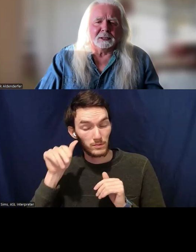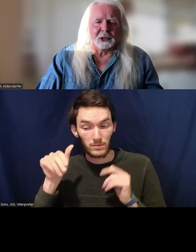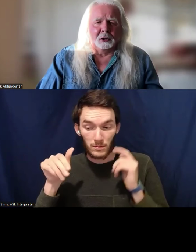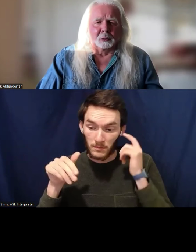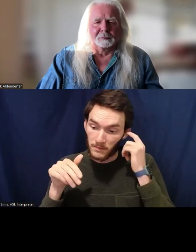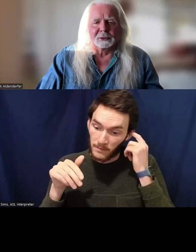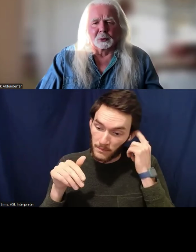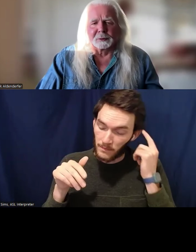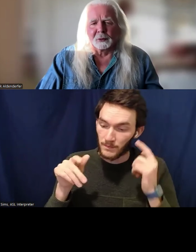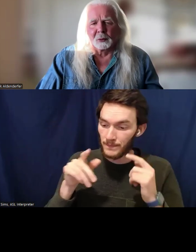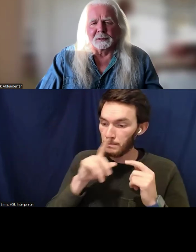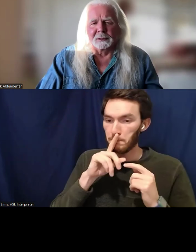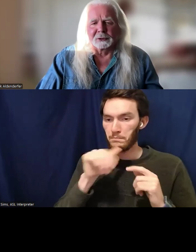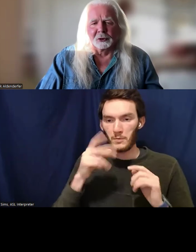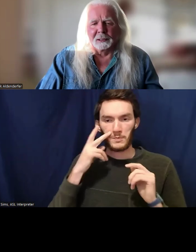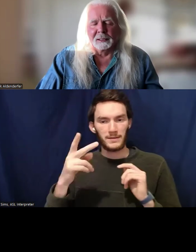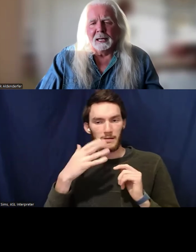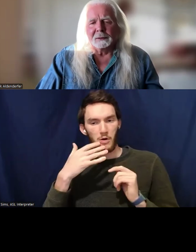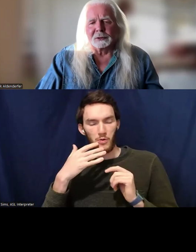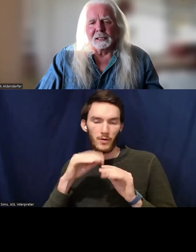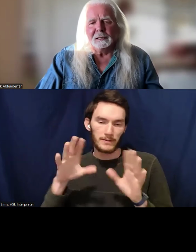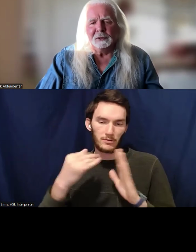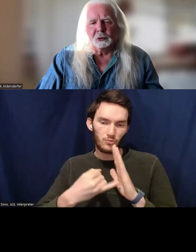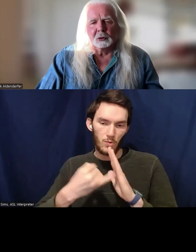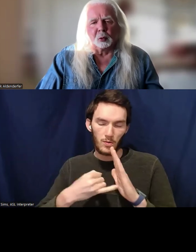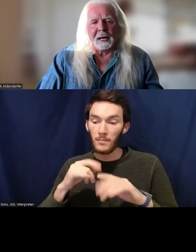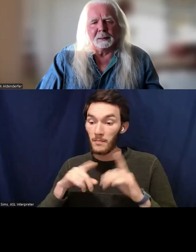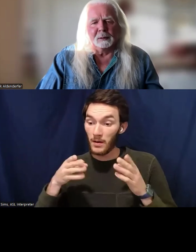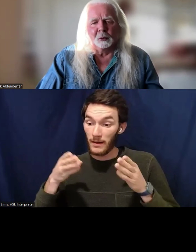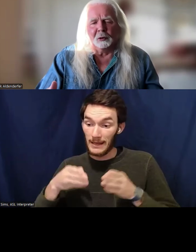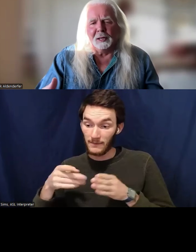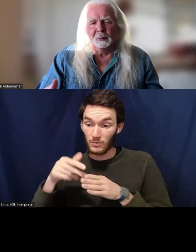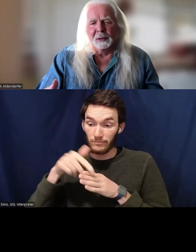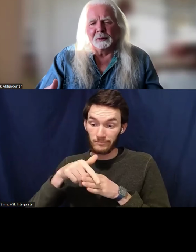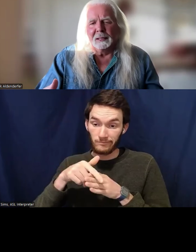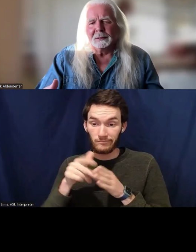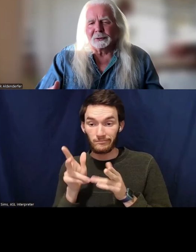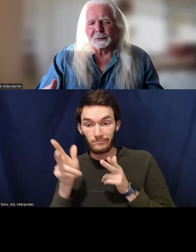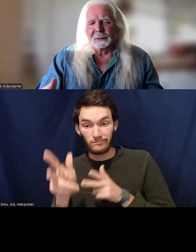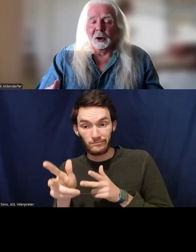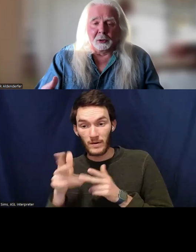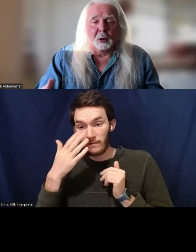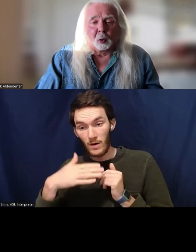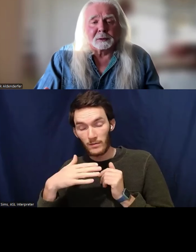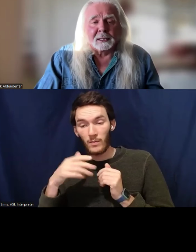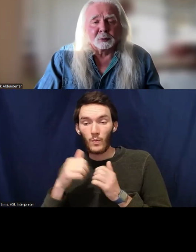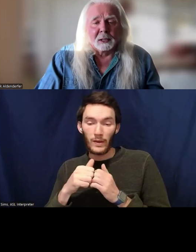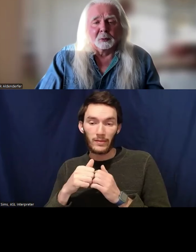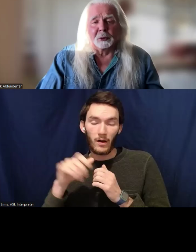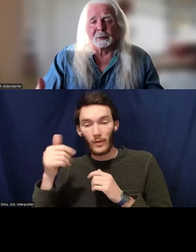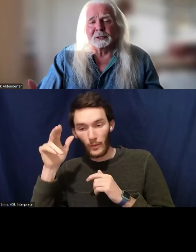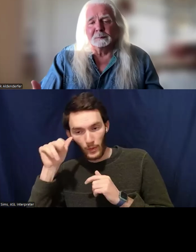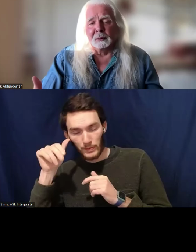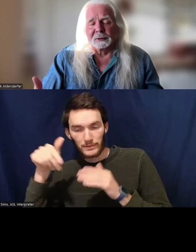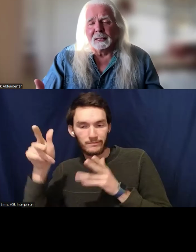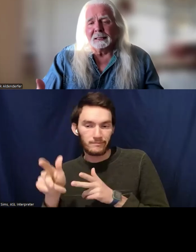see the color of this horse, of course, in this drawing. There's an individual riding before him on a horse as well, with